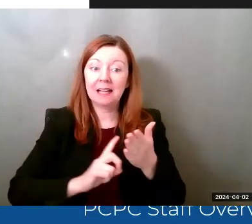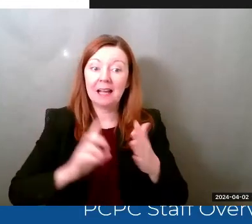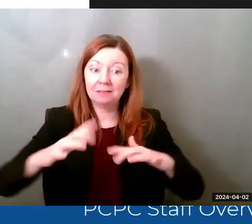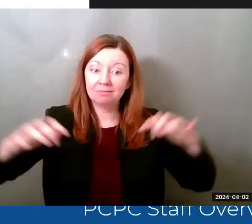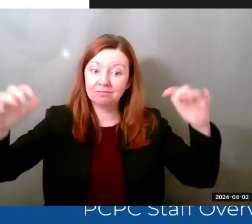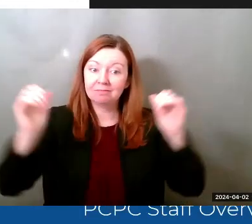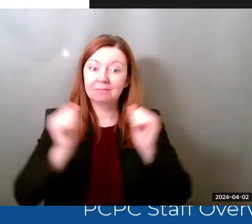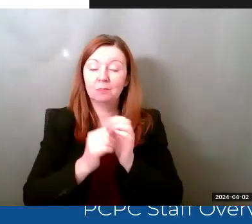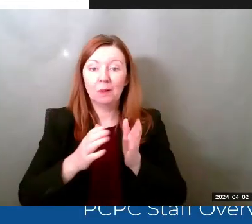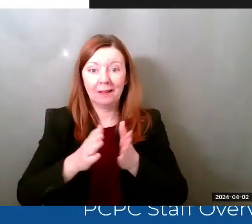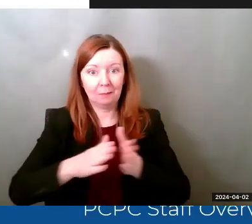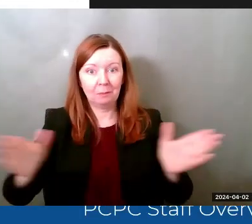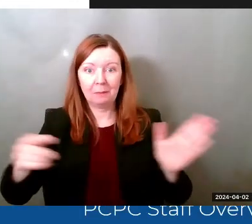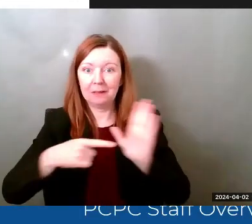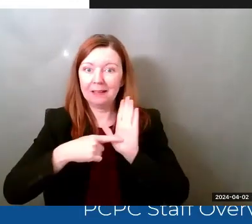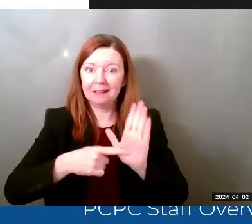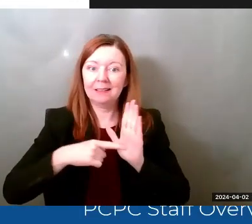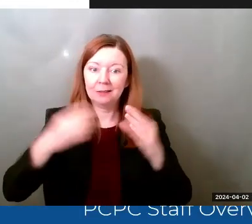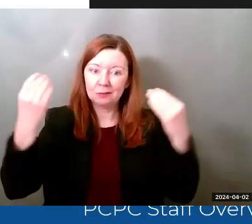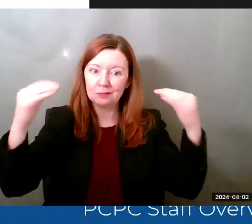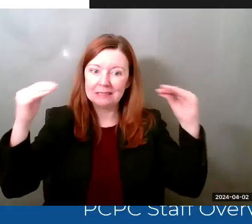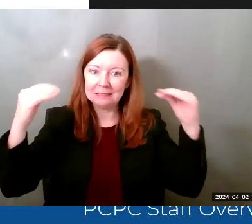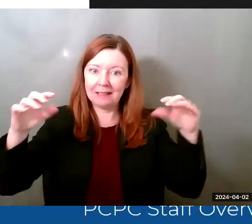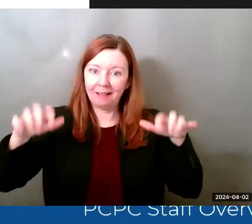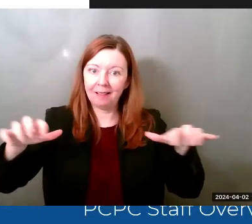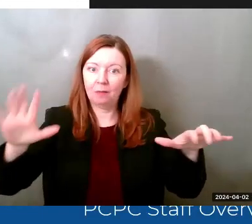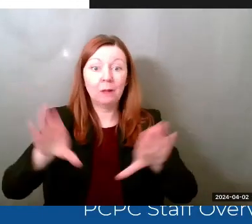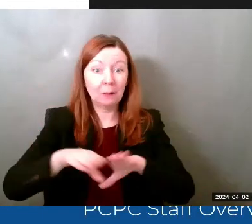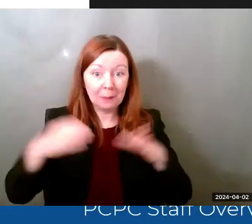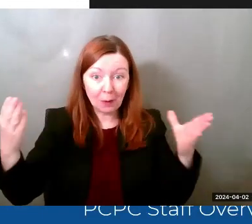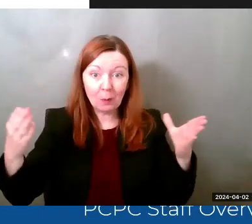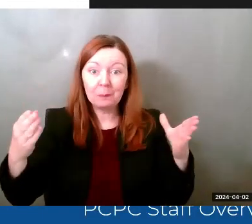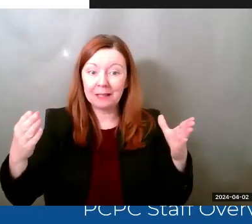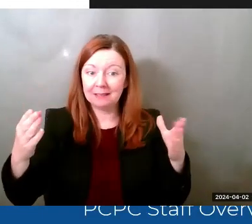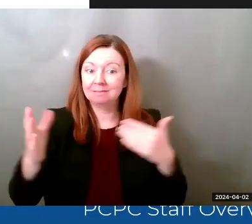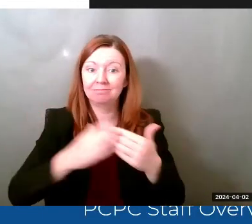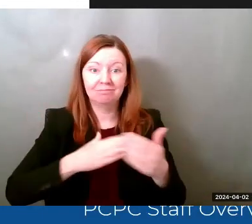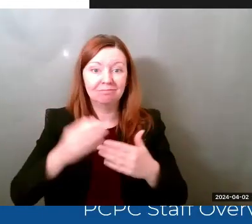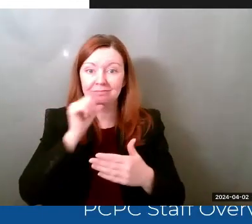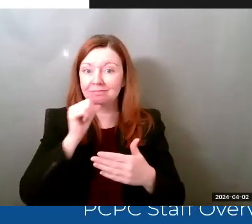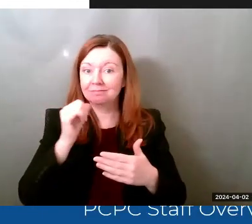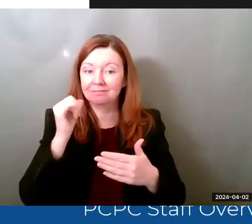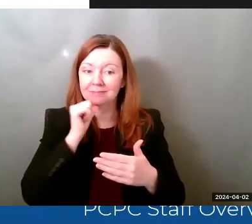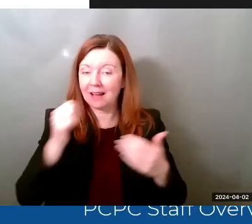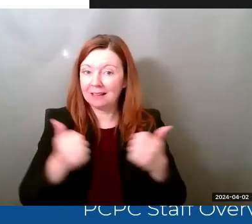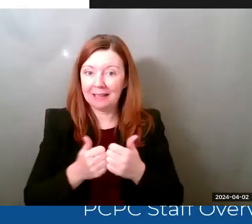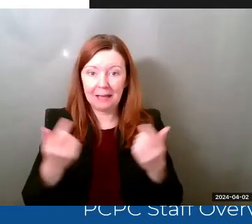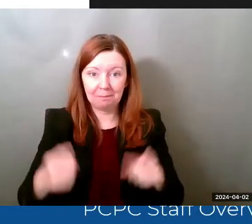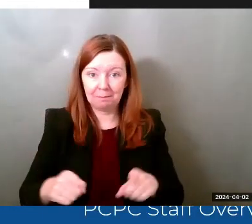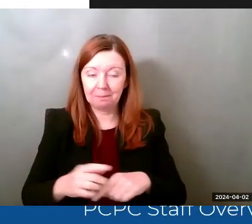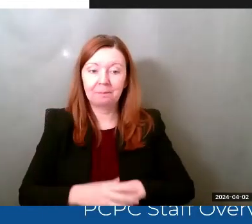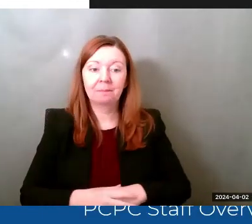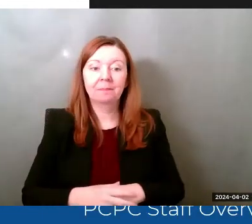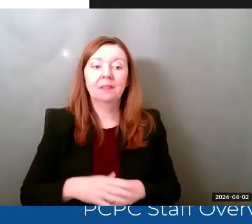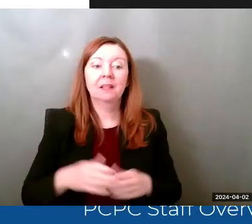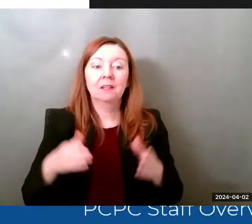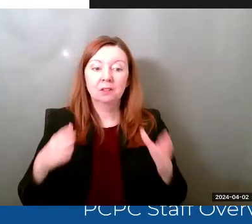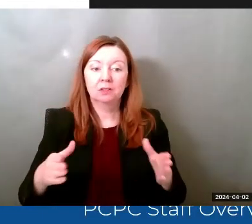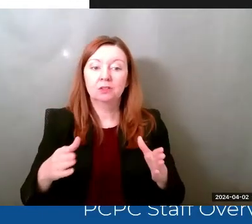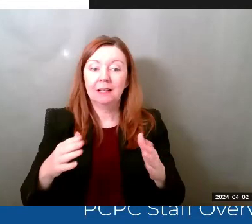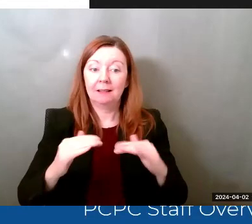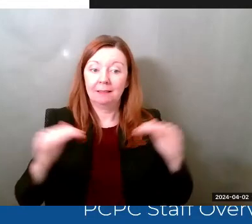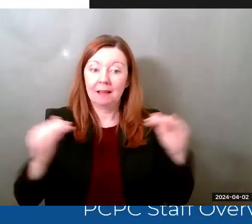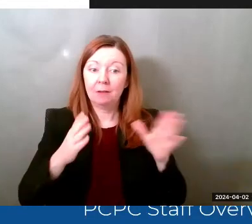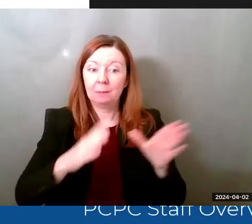with public-facing retail that should be open on non-event dates and times. The street-level plan has been